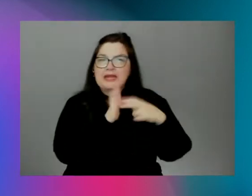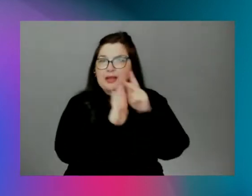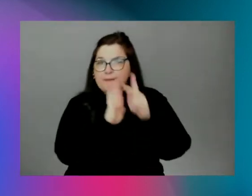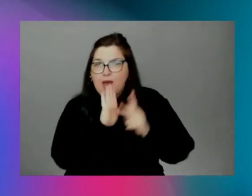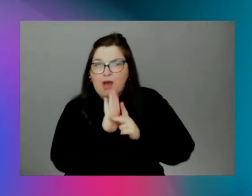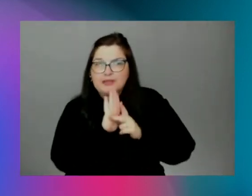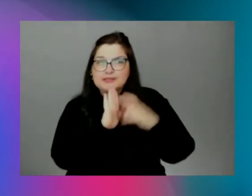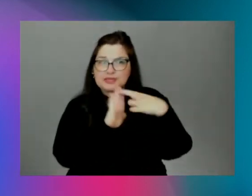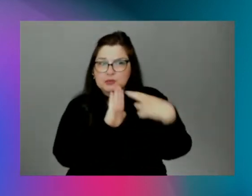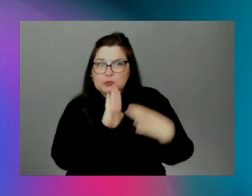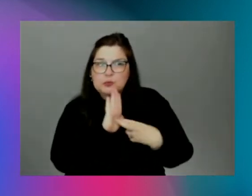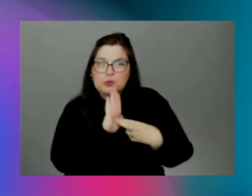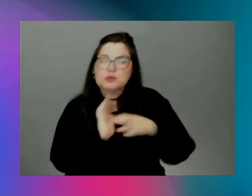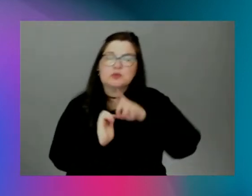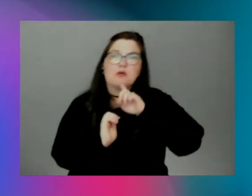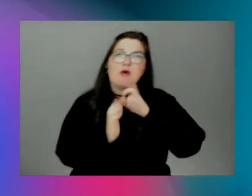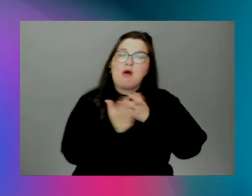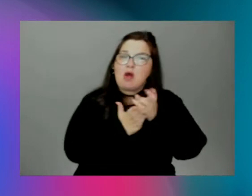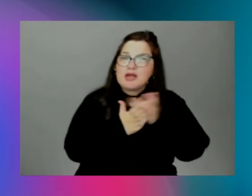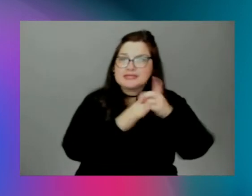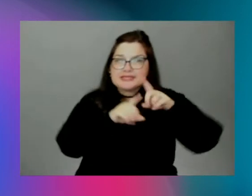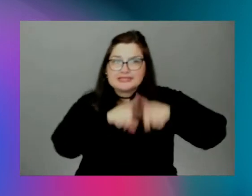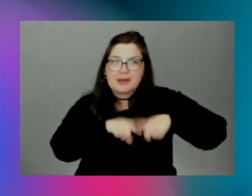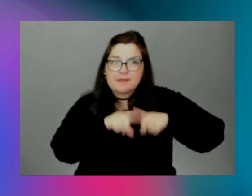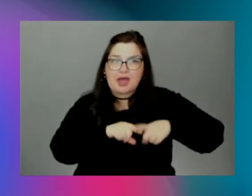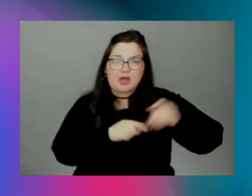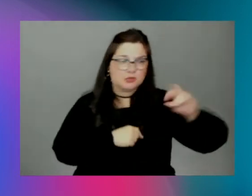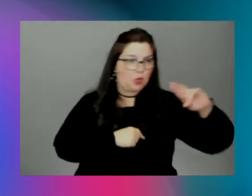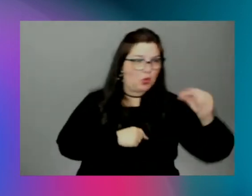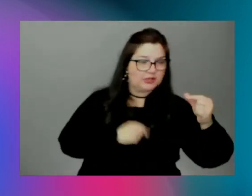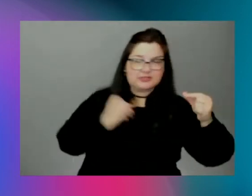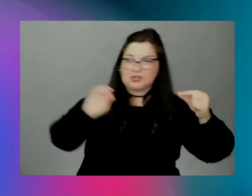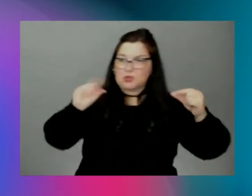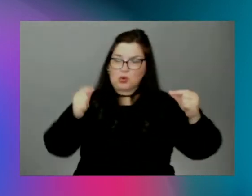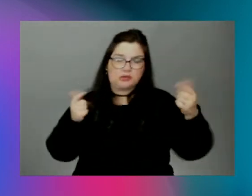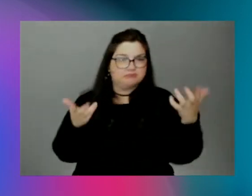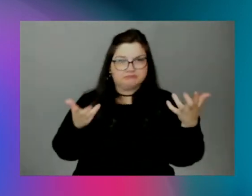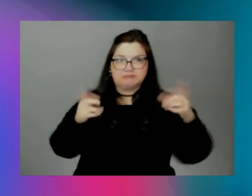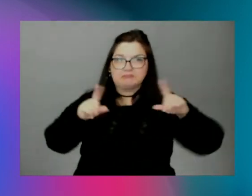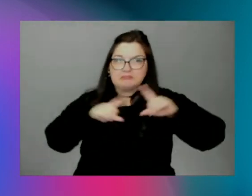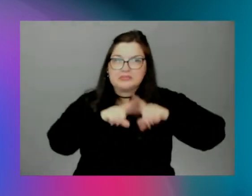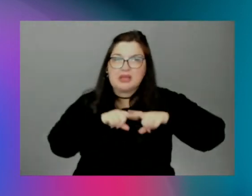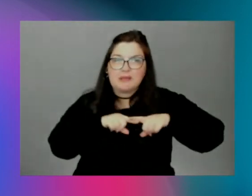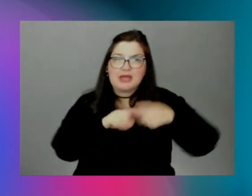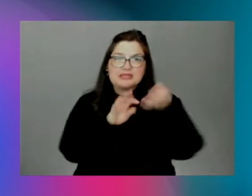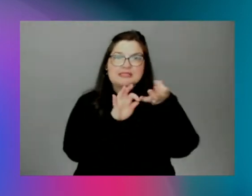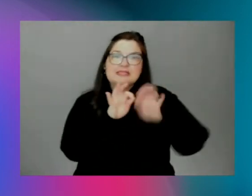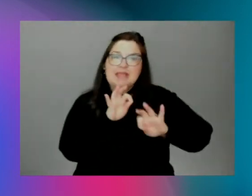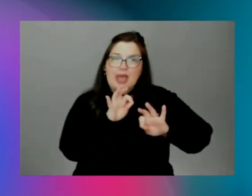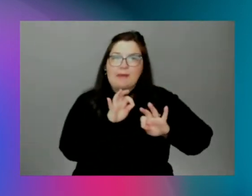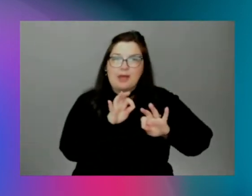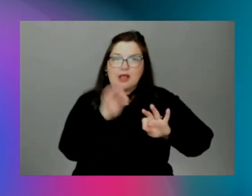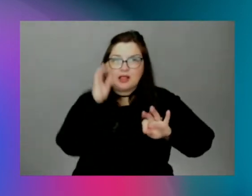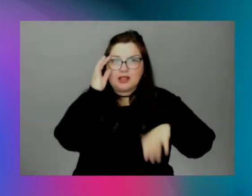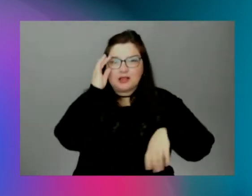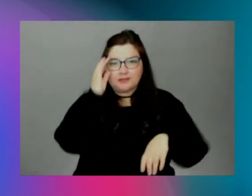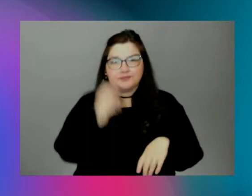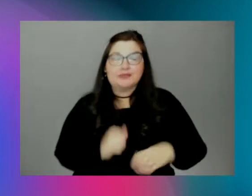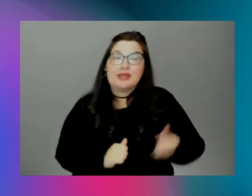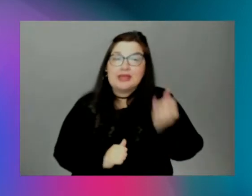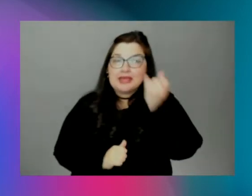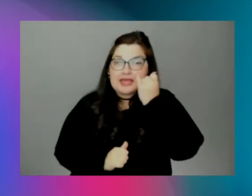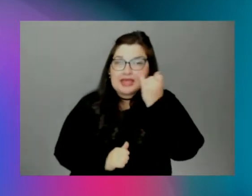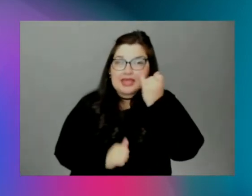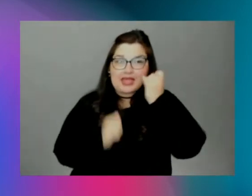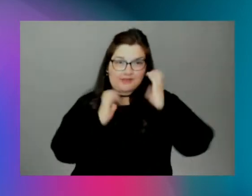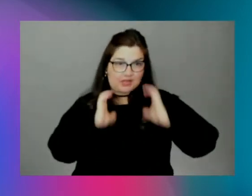on organization to organization. For example, to make it simple, right? Let's see if customers are using S3